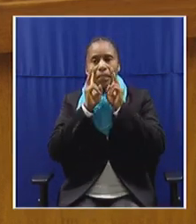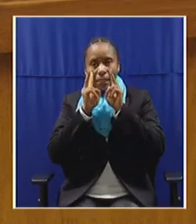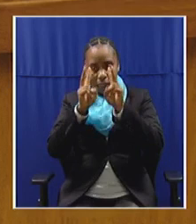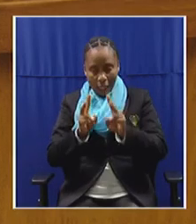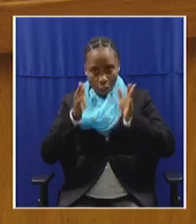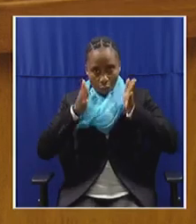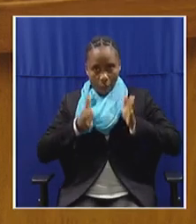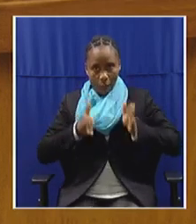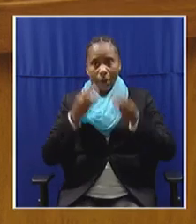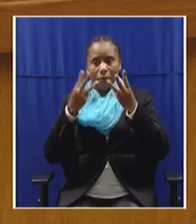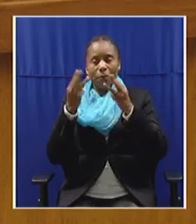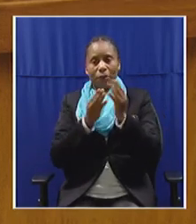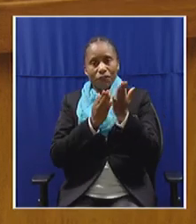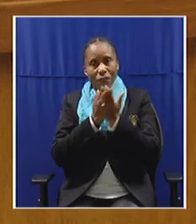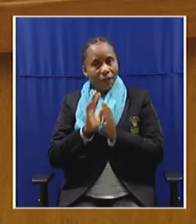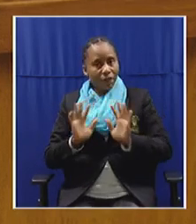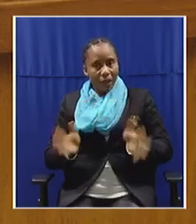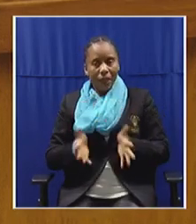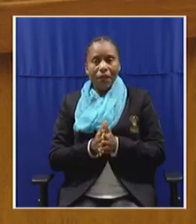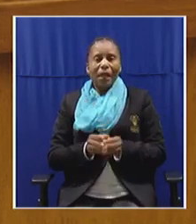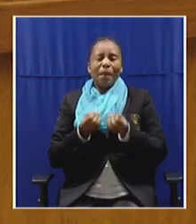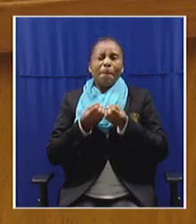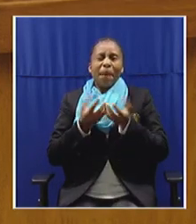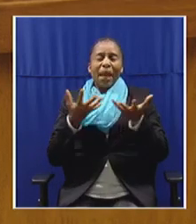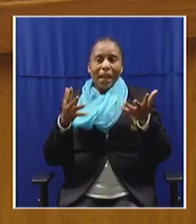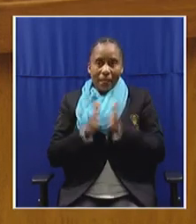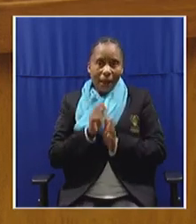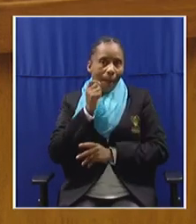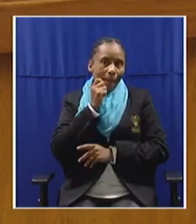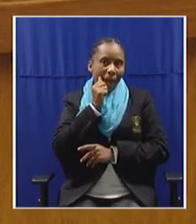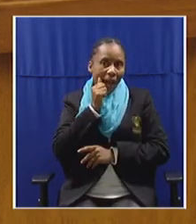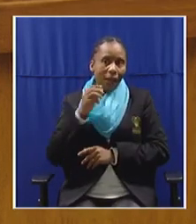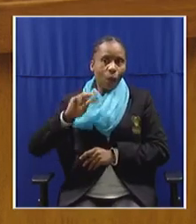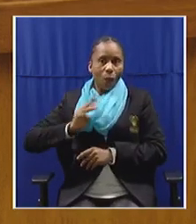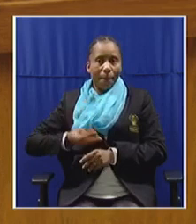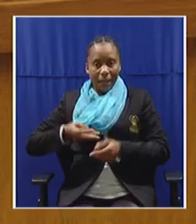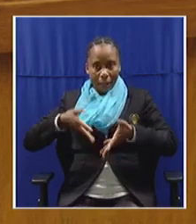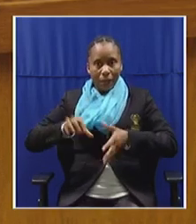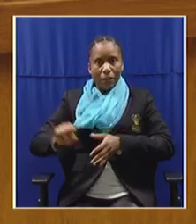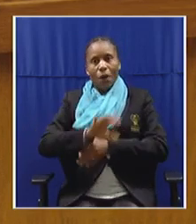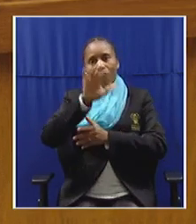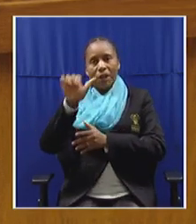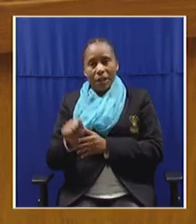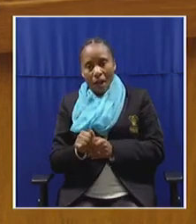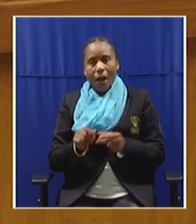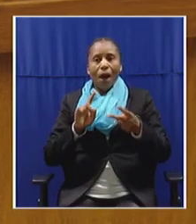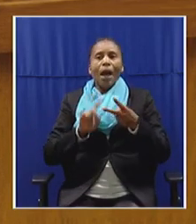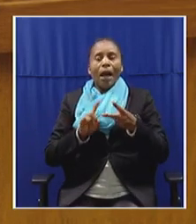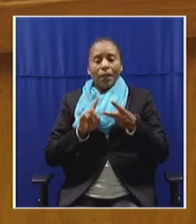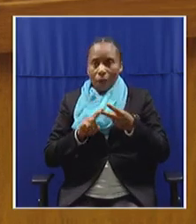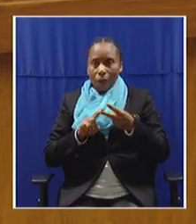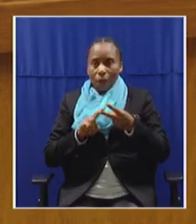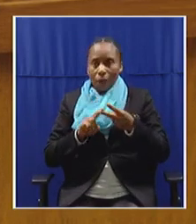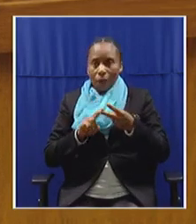human and people's rights, for which many men and women in South Africa and the frontline states